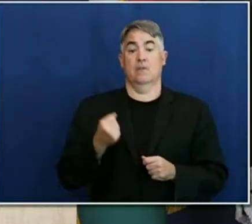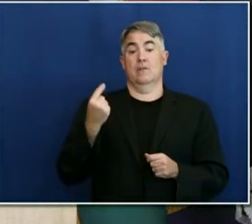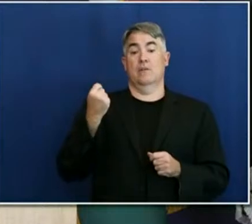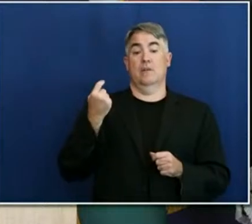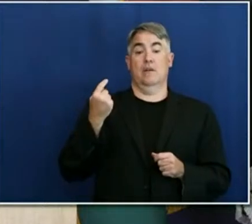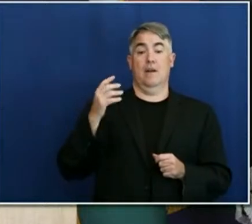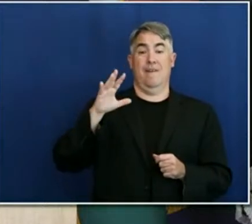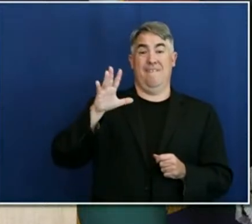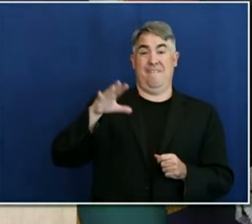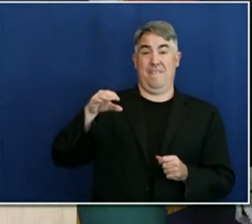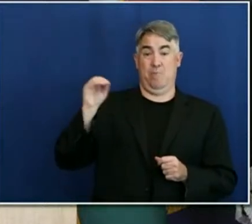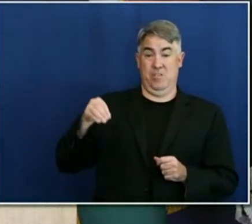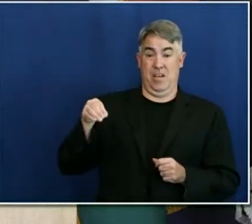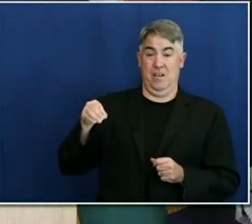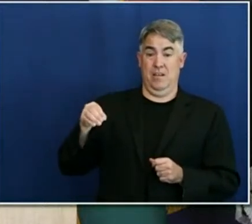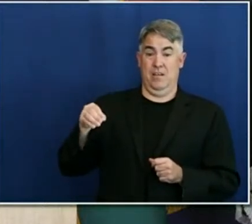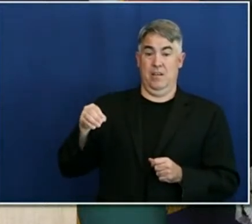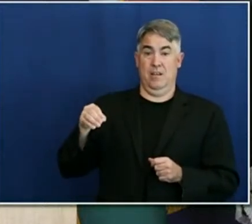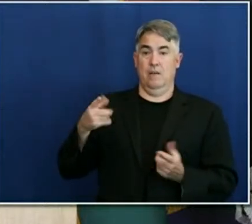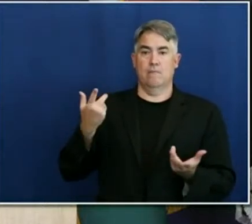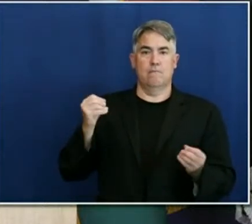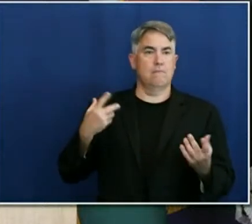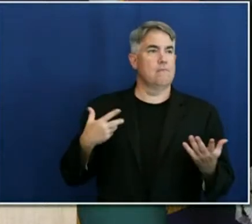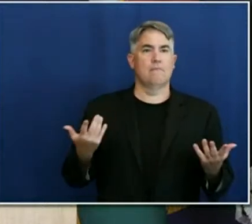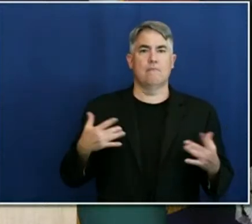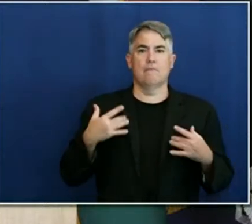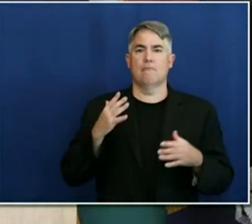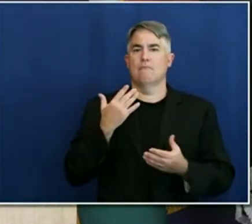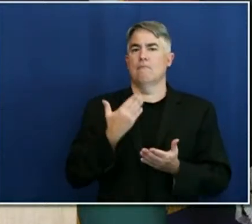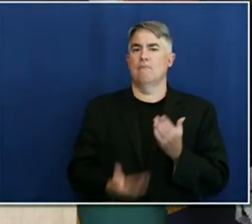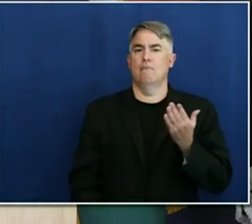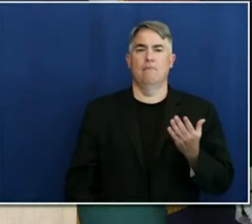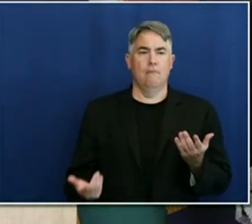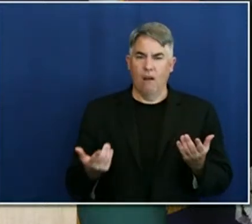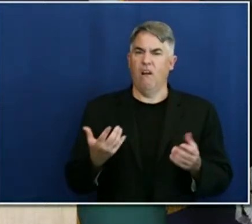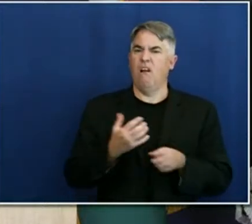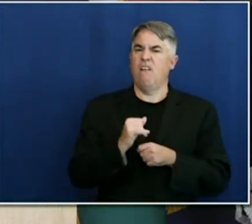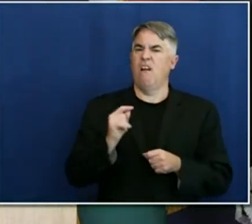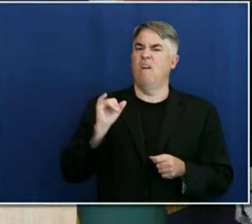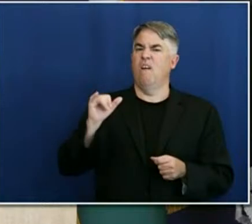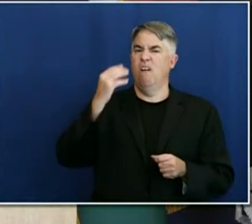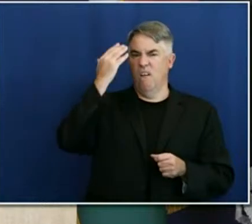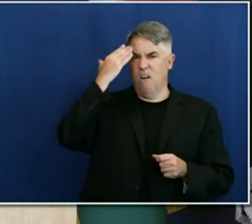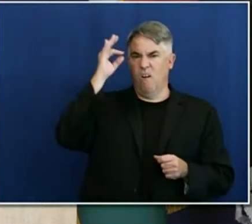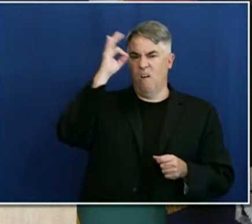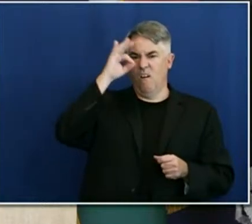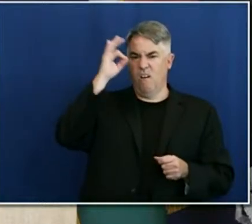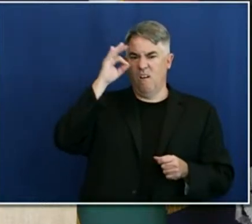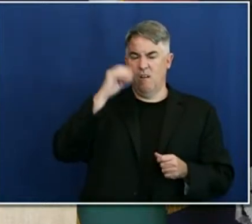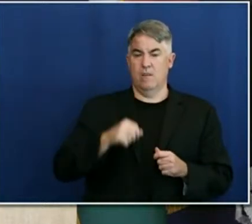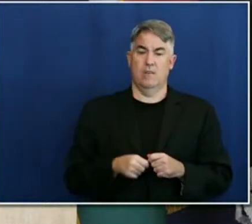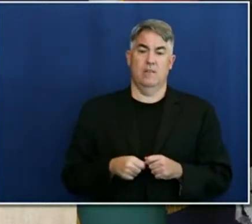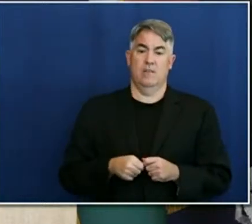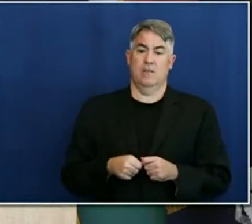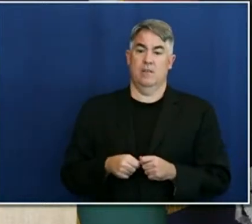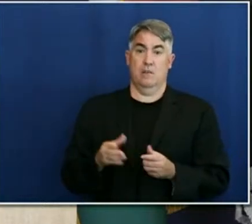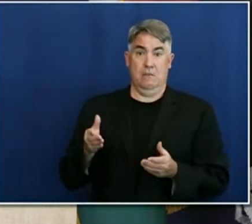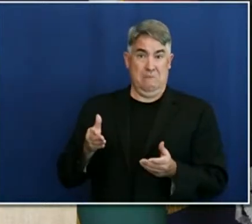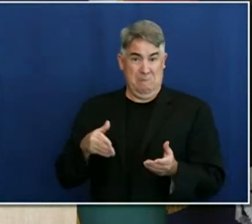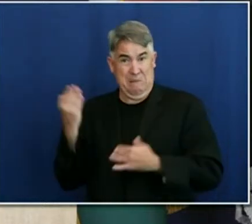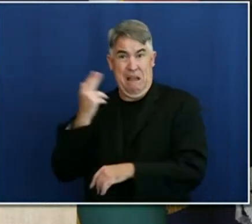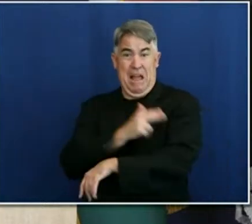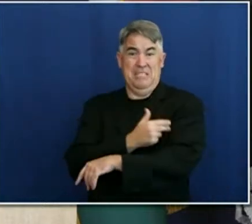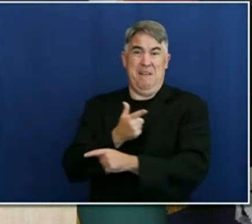been asymptomatic. There have been no associated hospitalizations or deaths with those cases. And, in terms